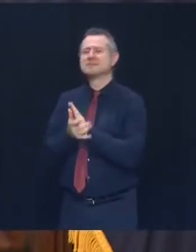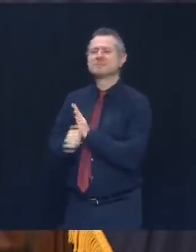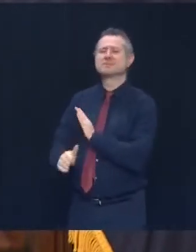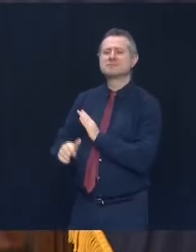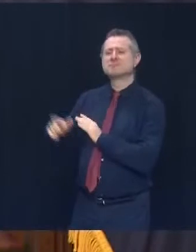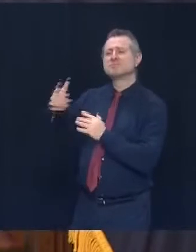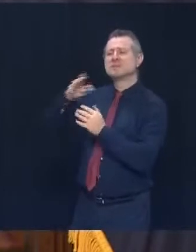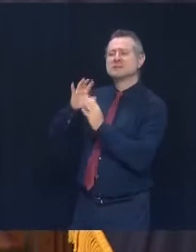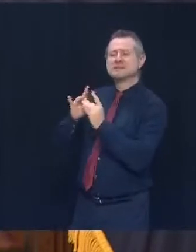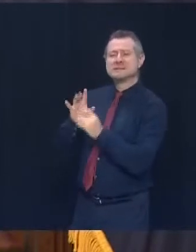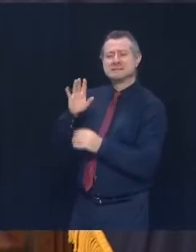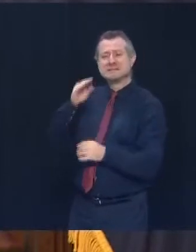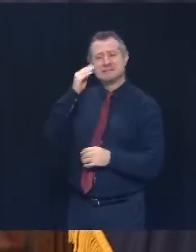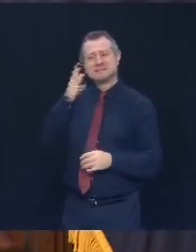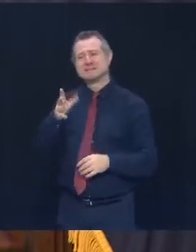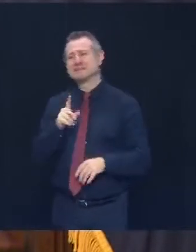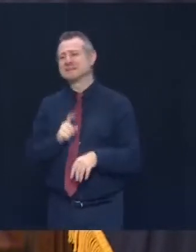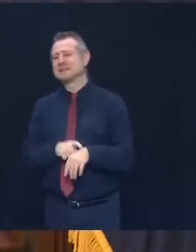should use testing.